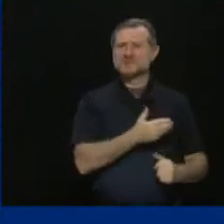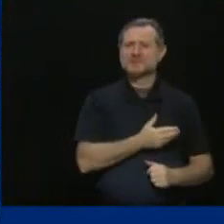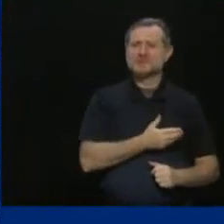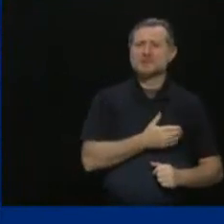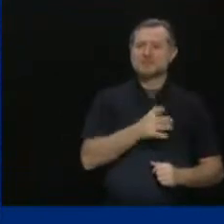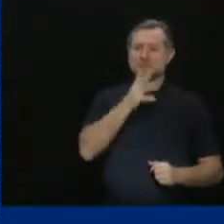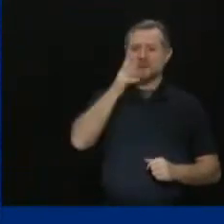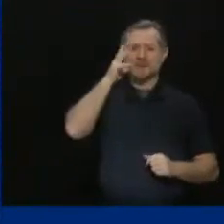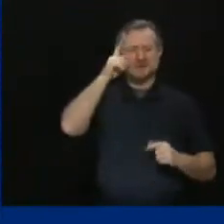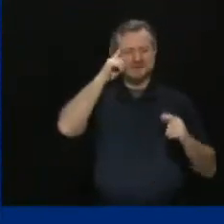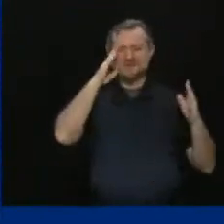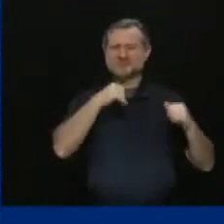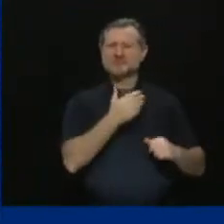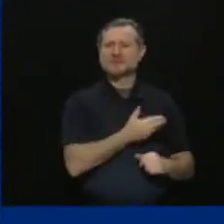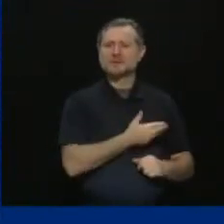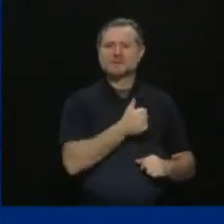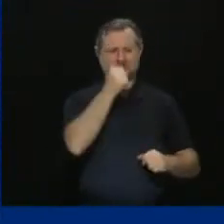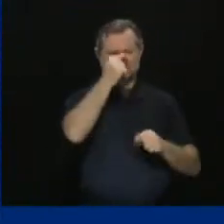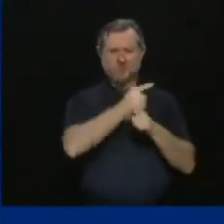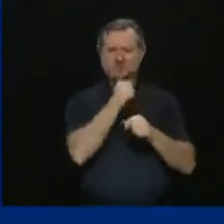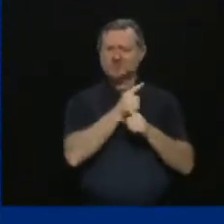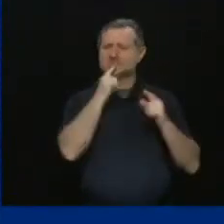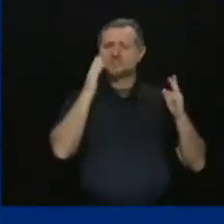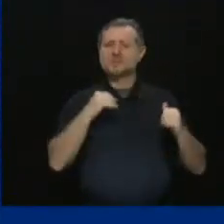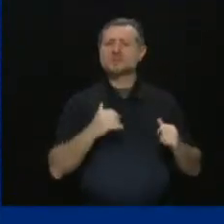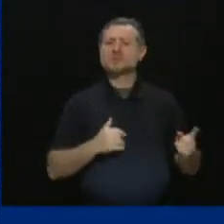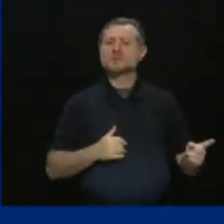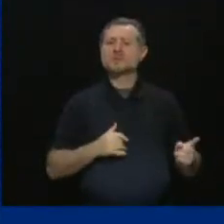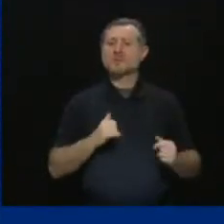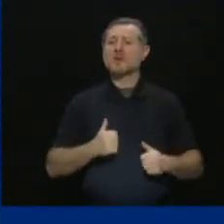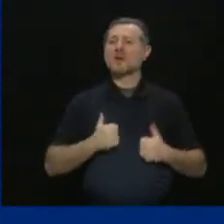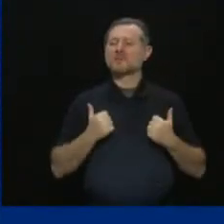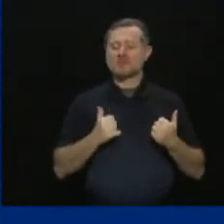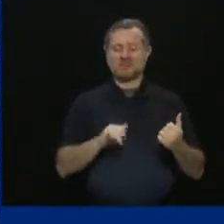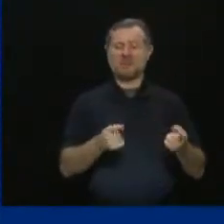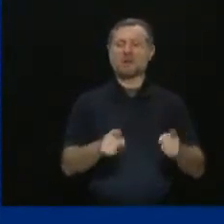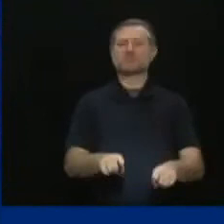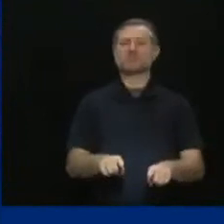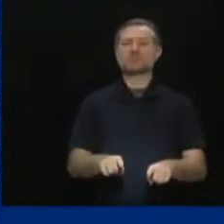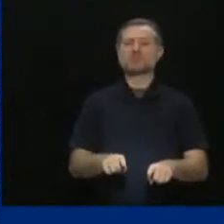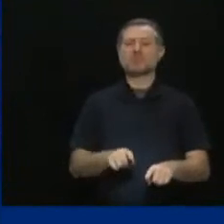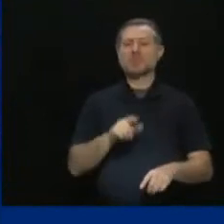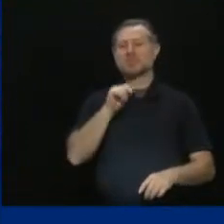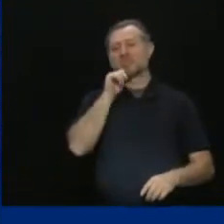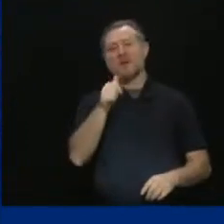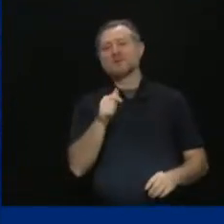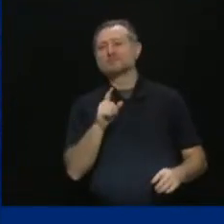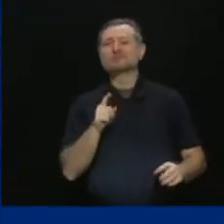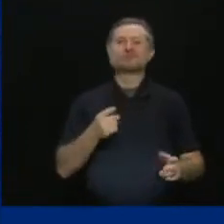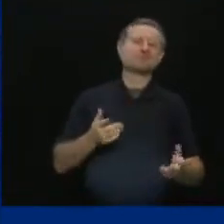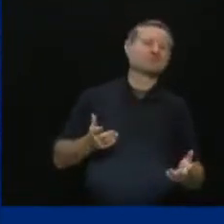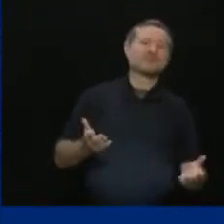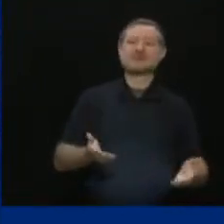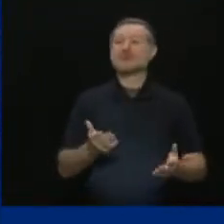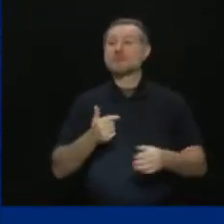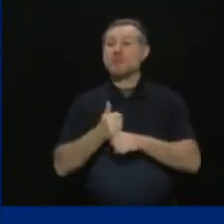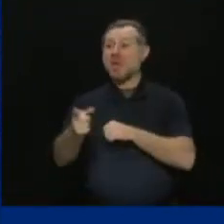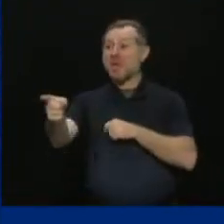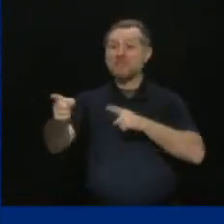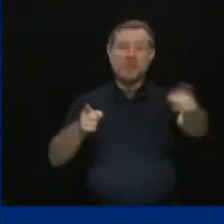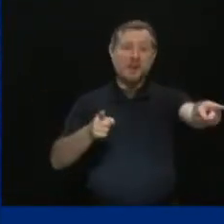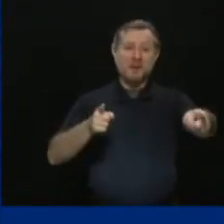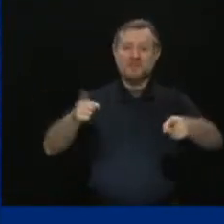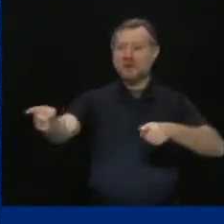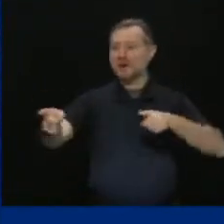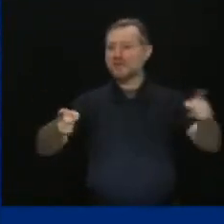one expects their brothers or sisters. But life happens, my friends. There's no reason to point fingers or to blame or to find a cause. We just deal with